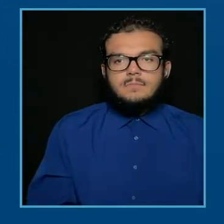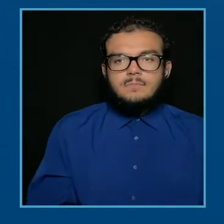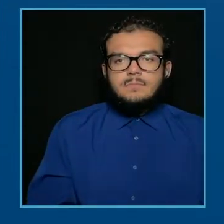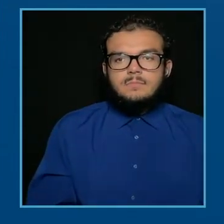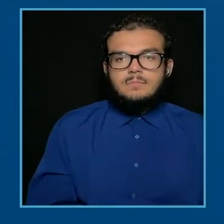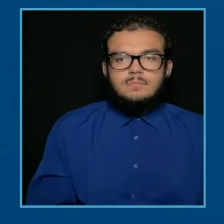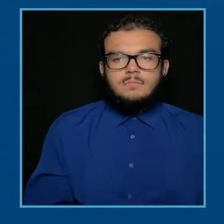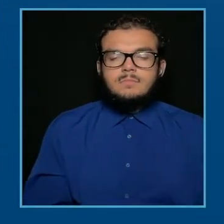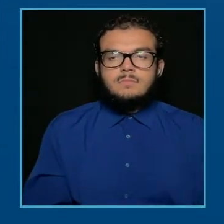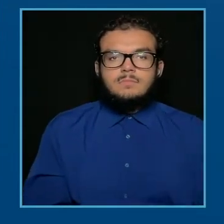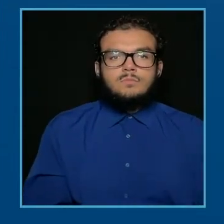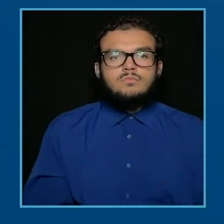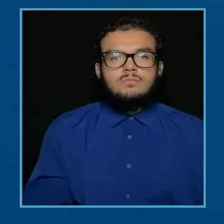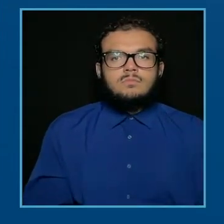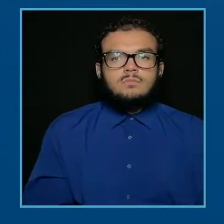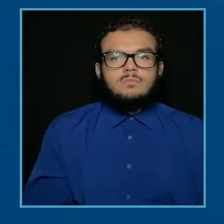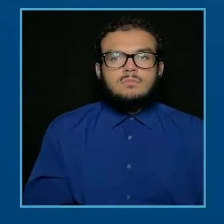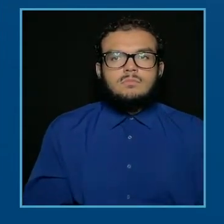regard.